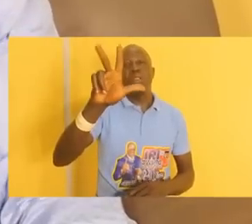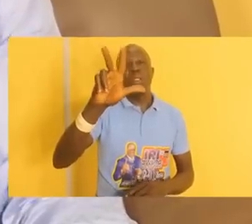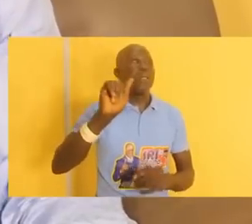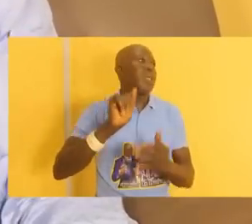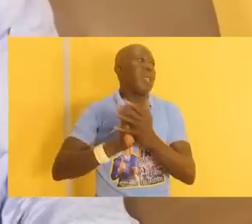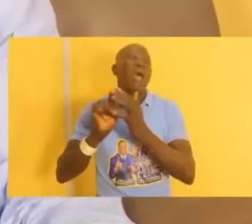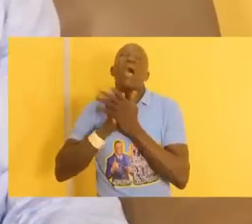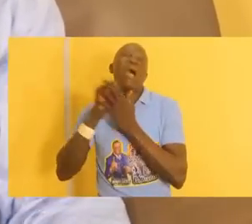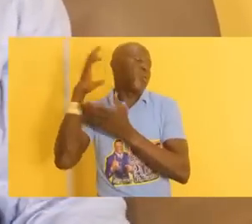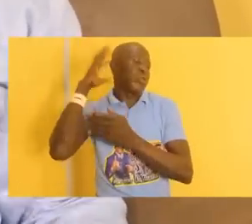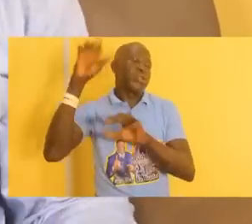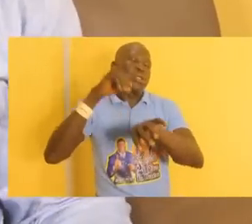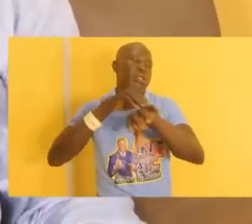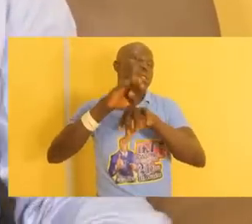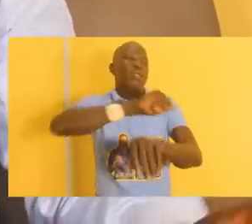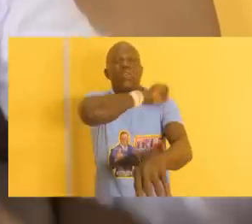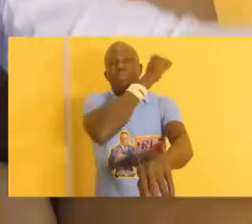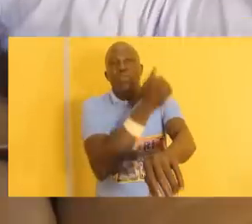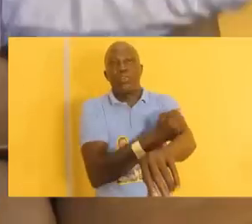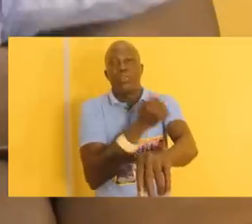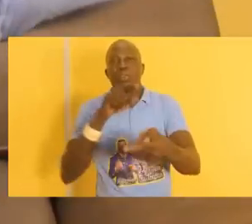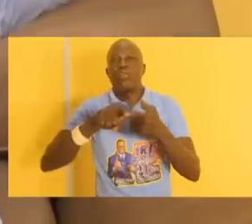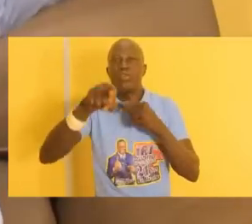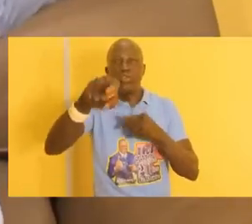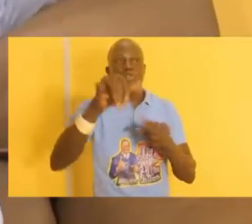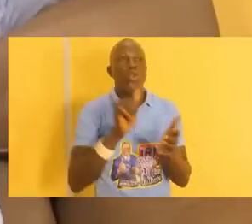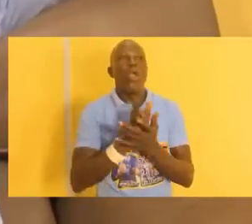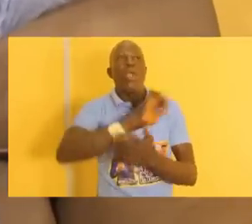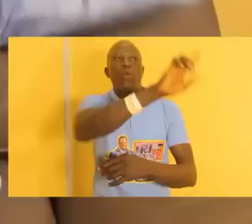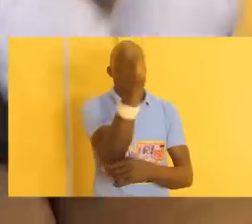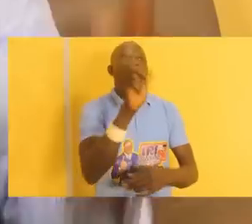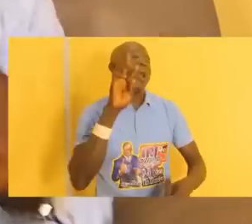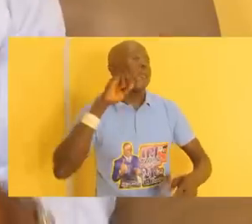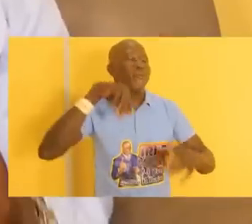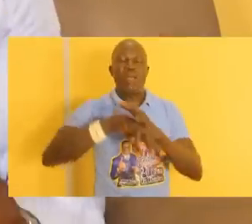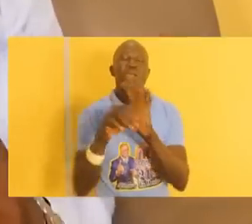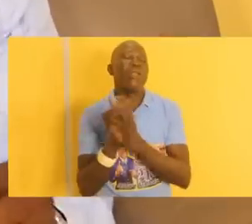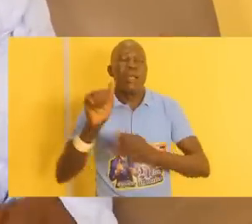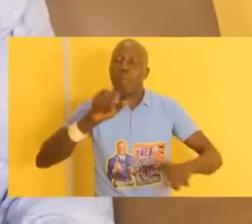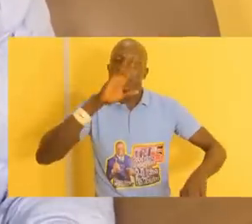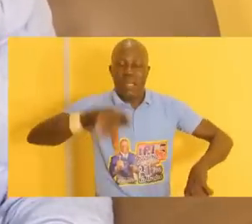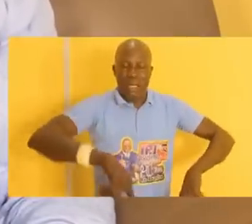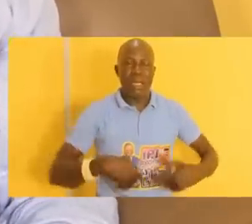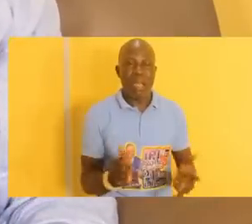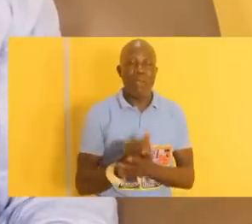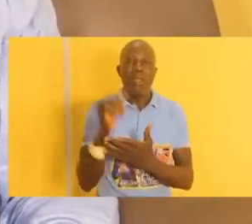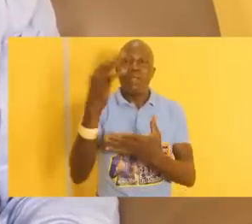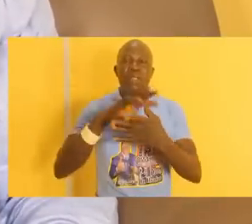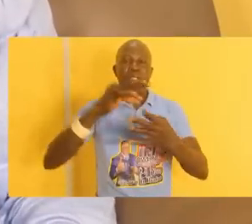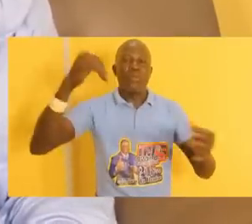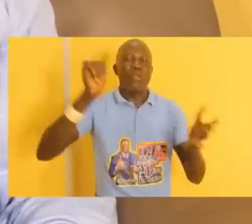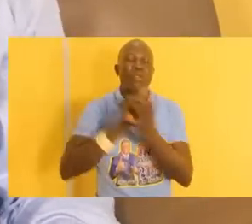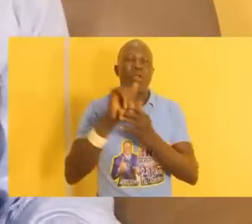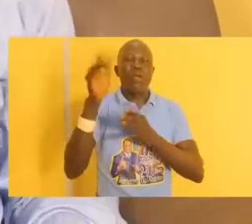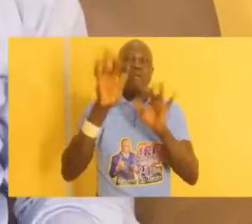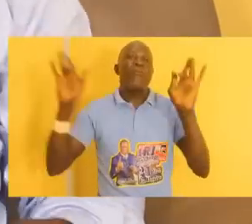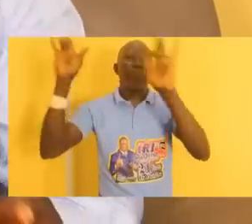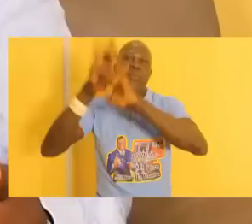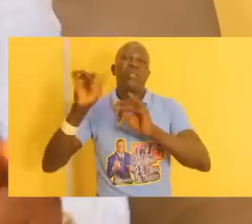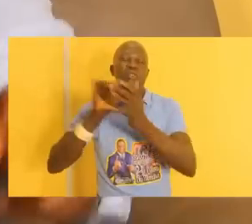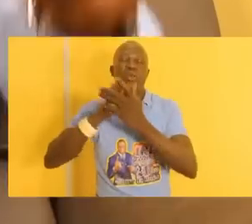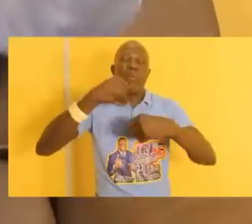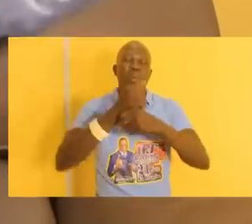2023. Yeah, 2023. I bread and set forth authority. Wherever you may be in the land. That spirit of mercy